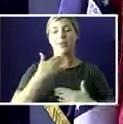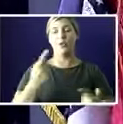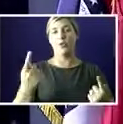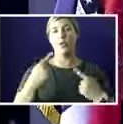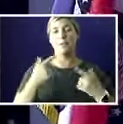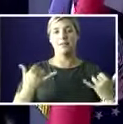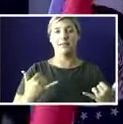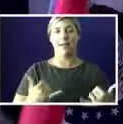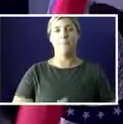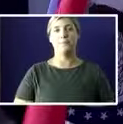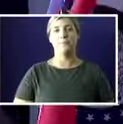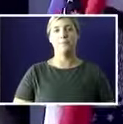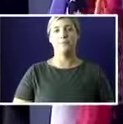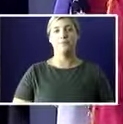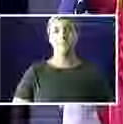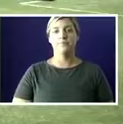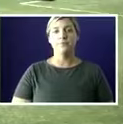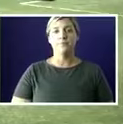today.